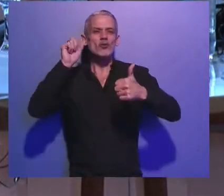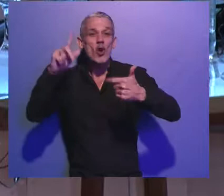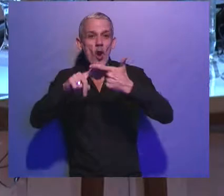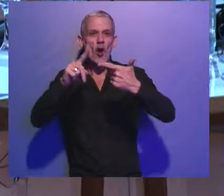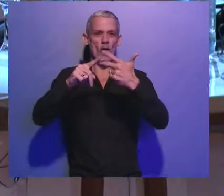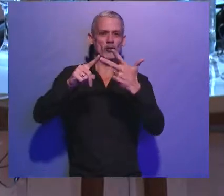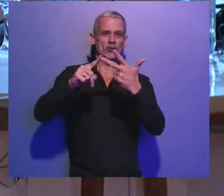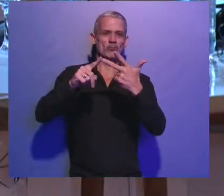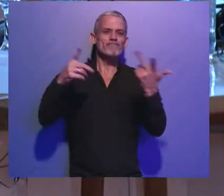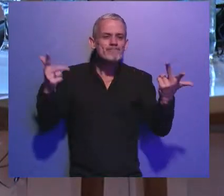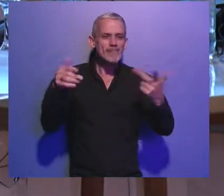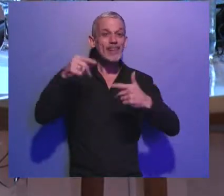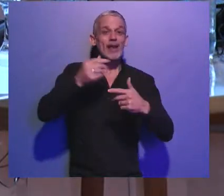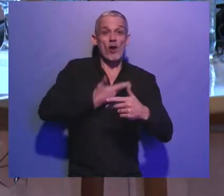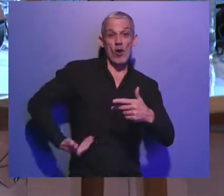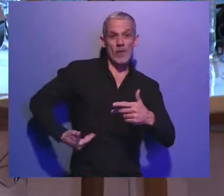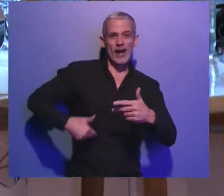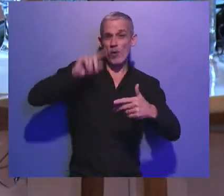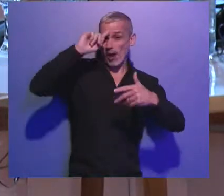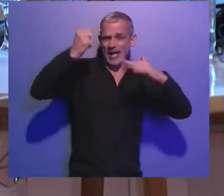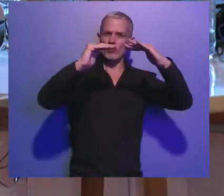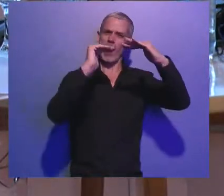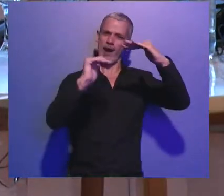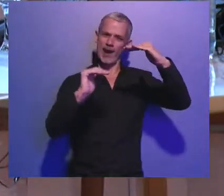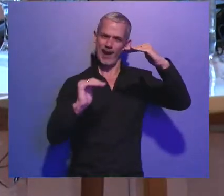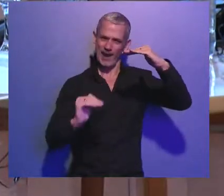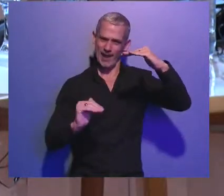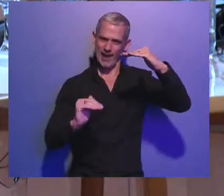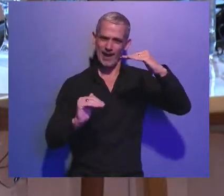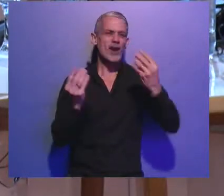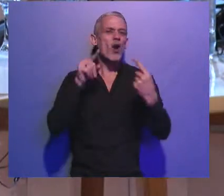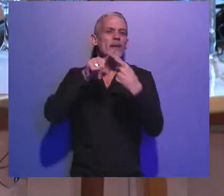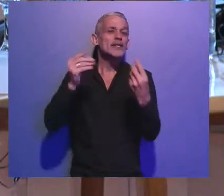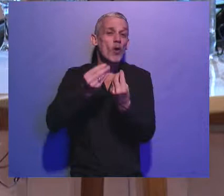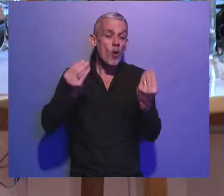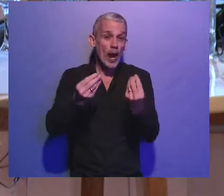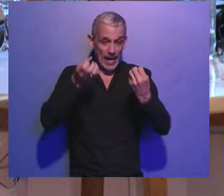achievements, and challenges of subnational governments.